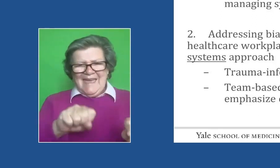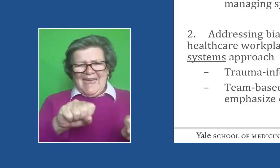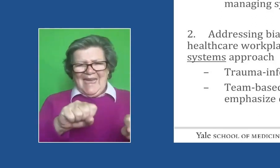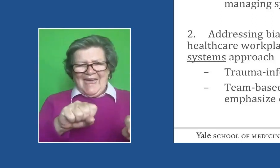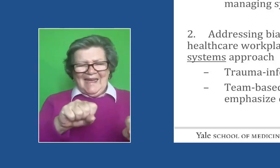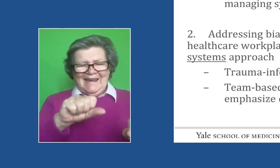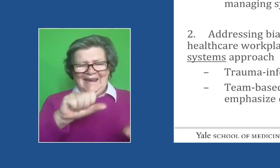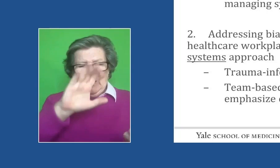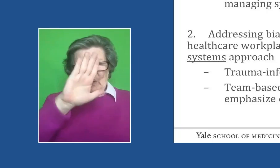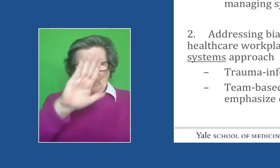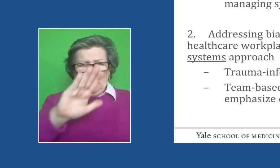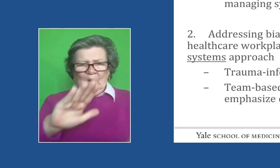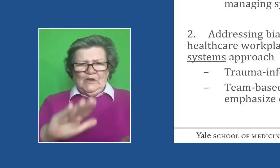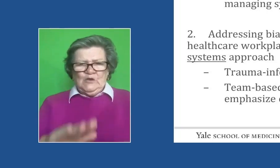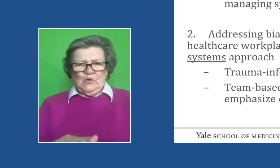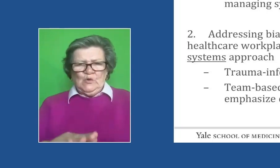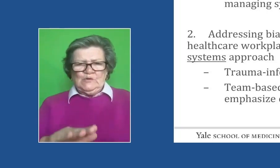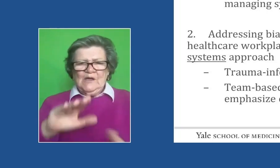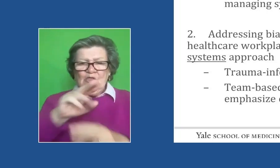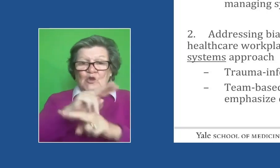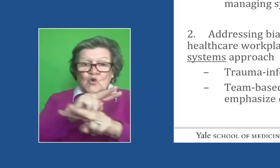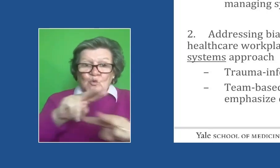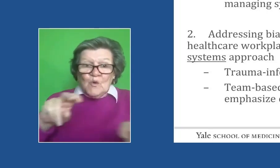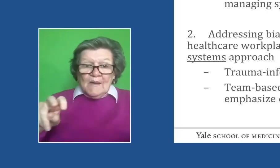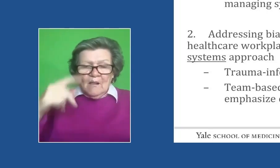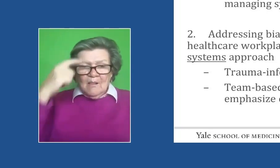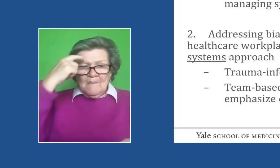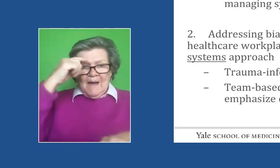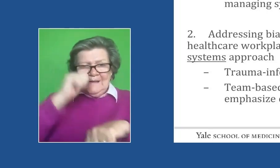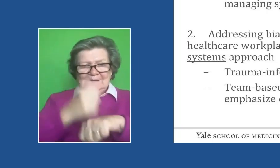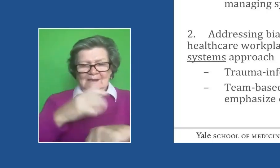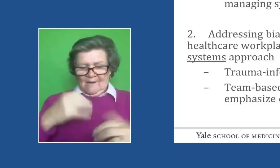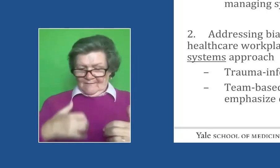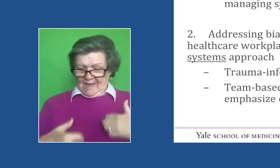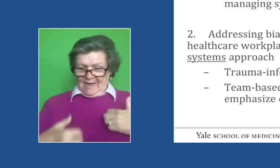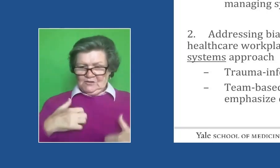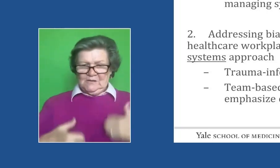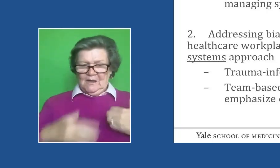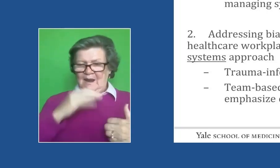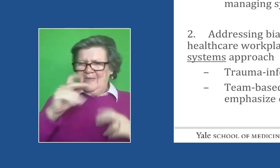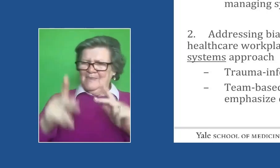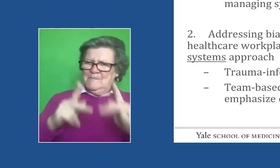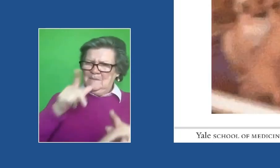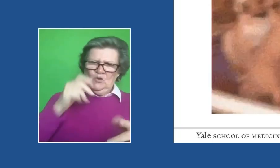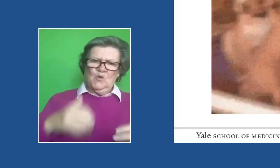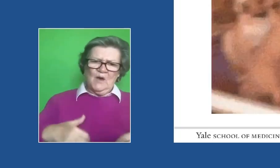the criminal or the security mindset of agitation and agitated individuals.